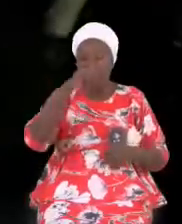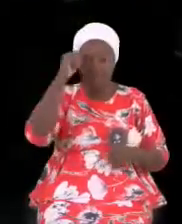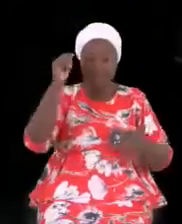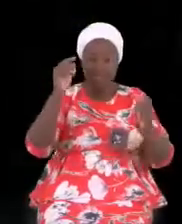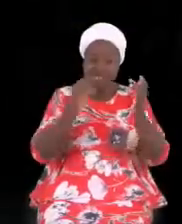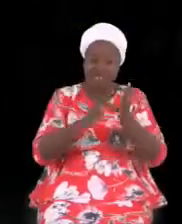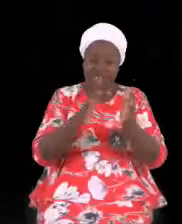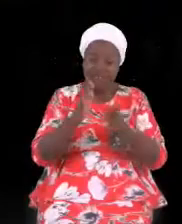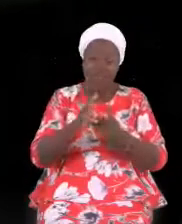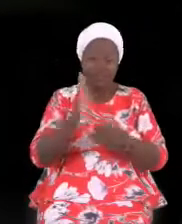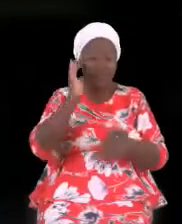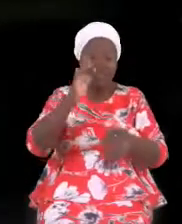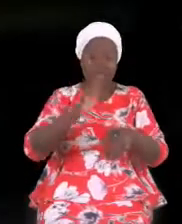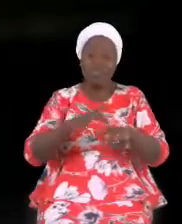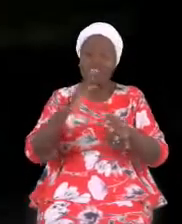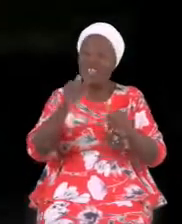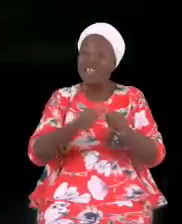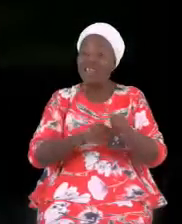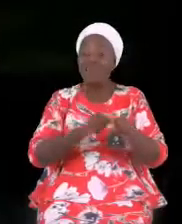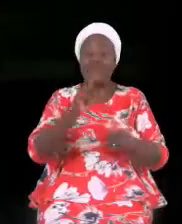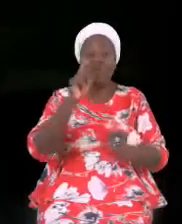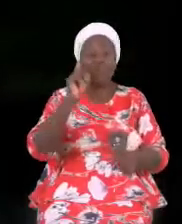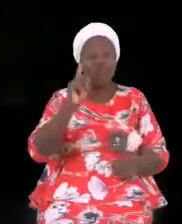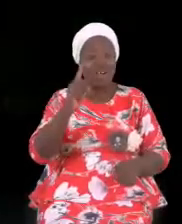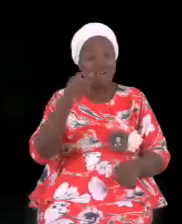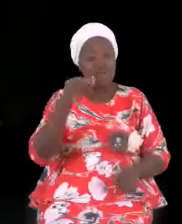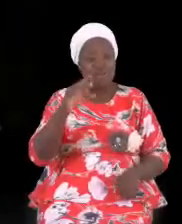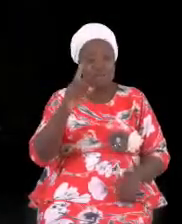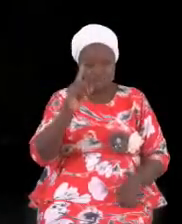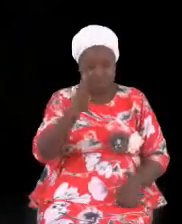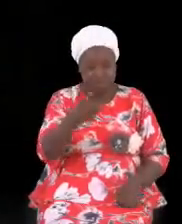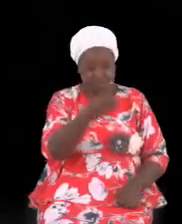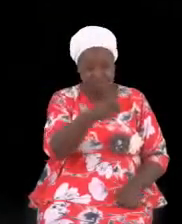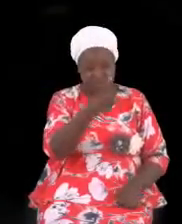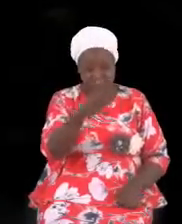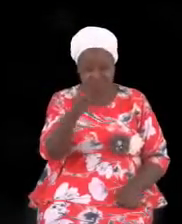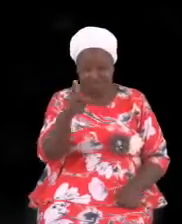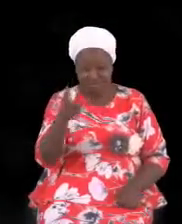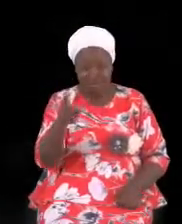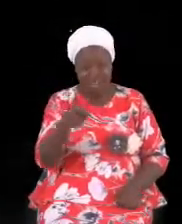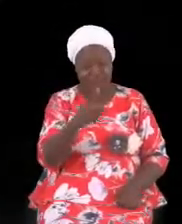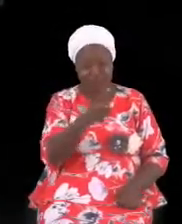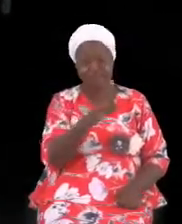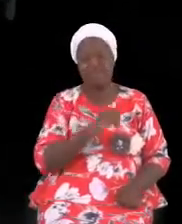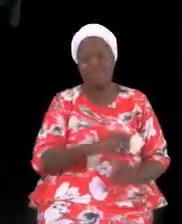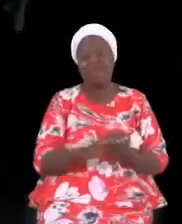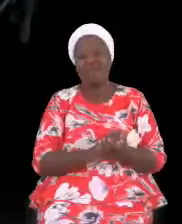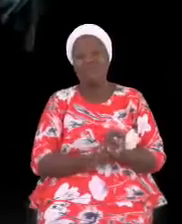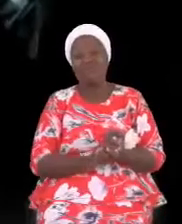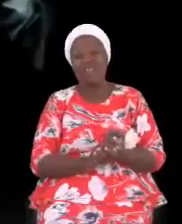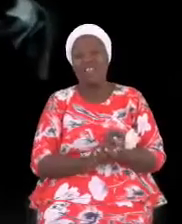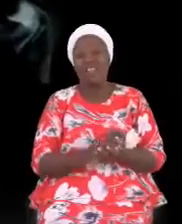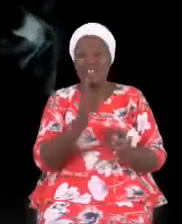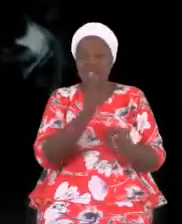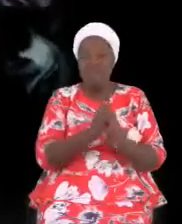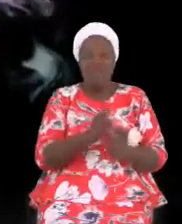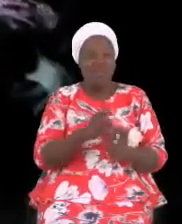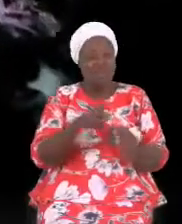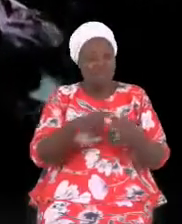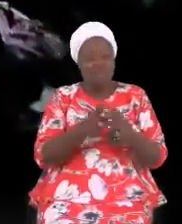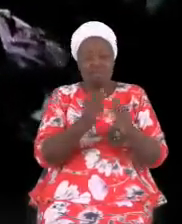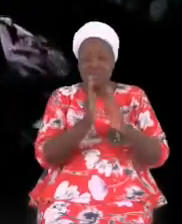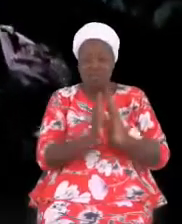of you. Be preparing yourself right now, because very soon the servant of God